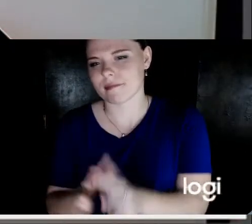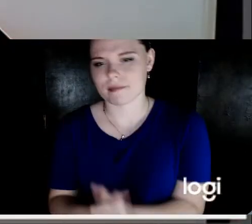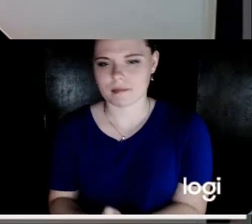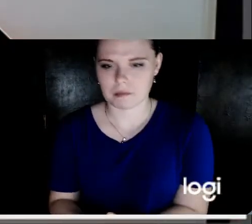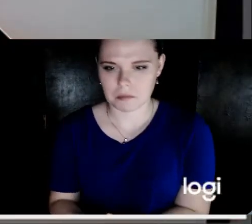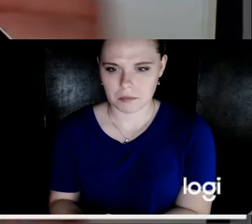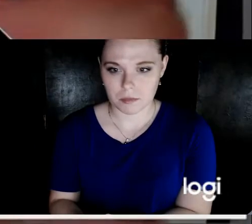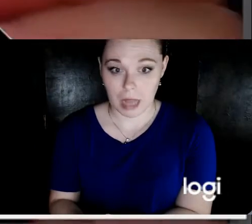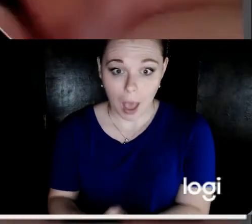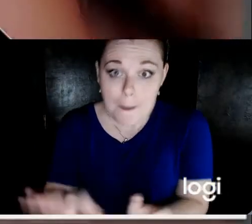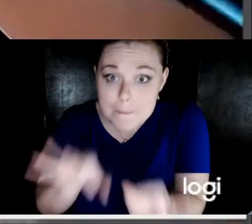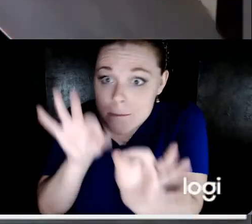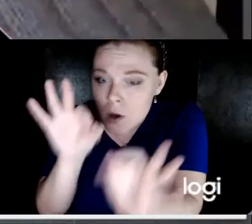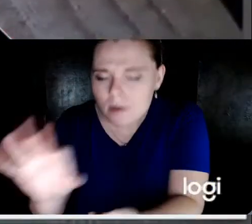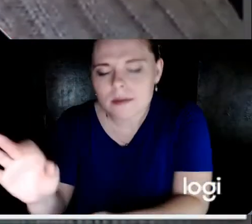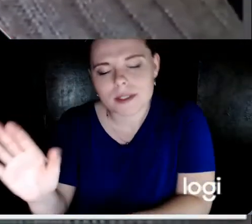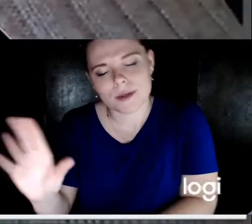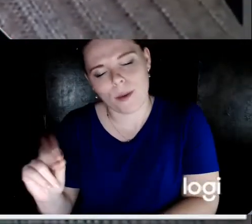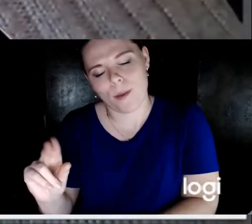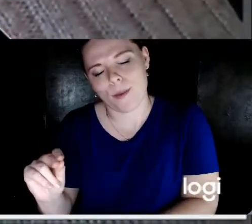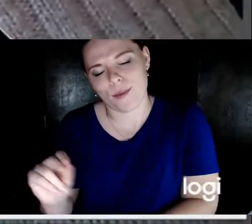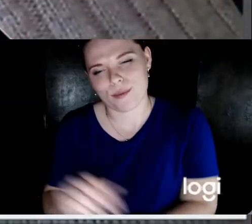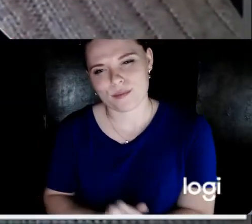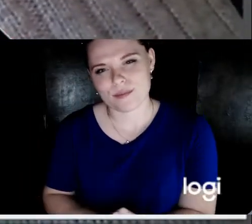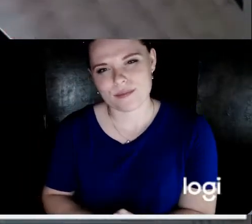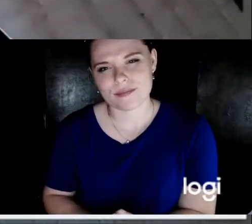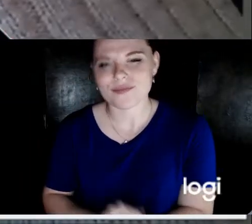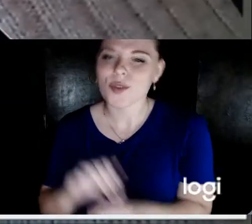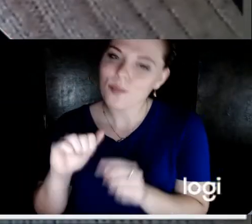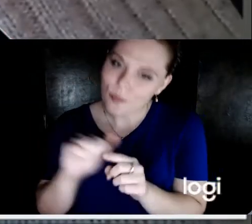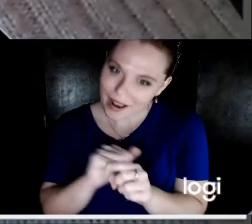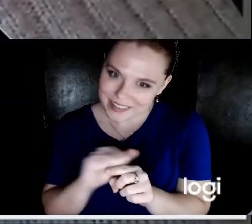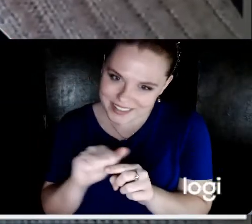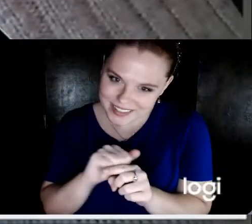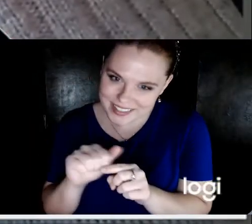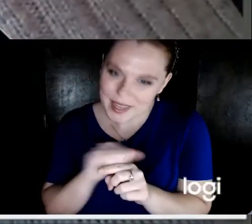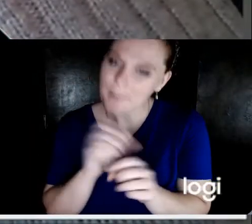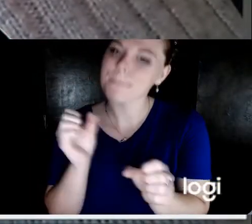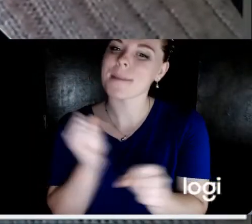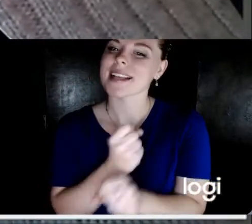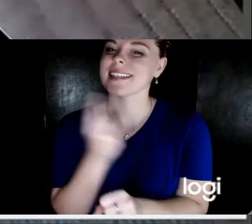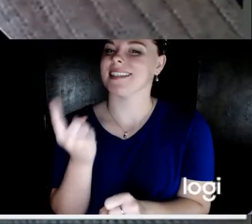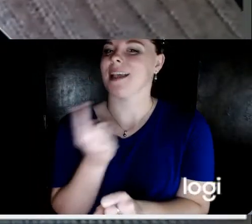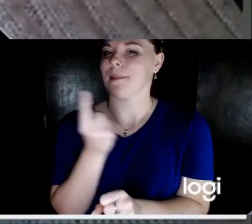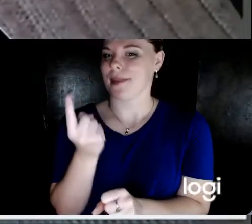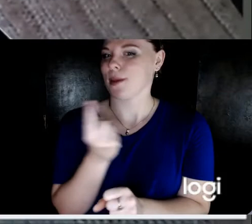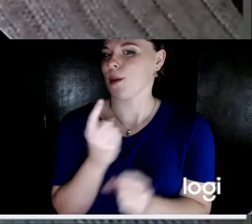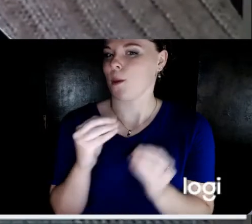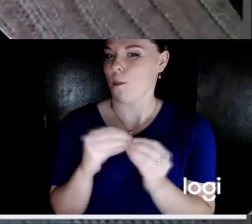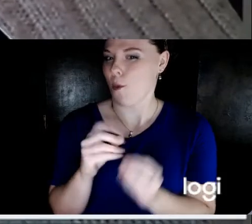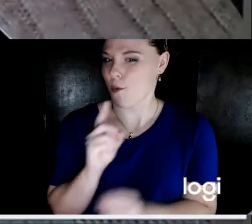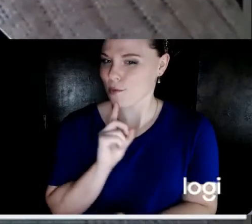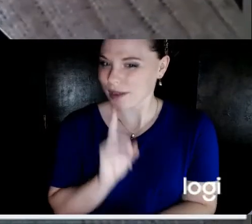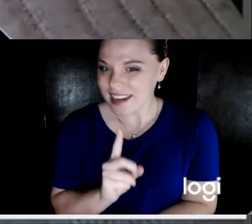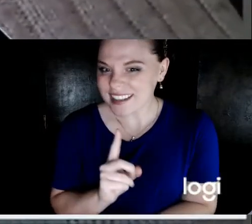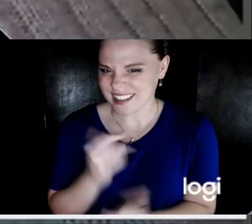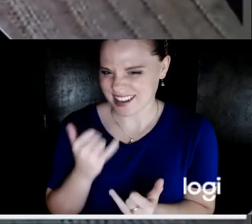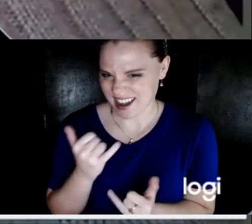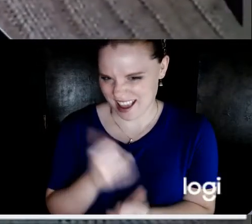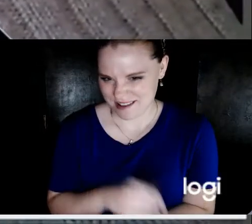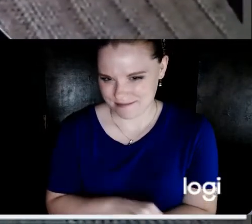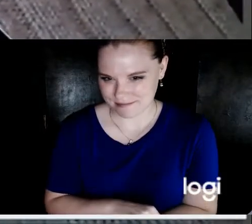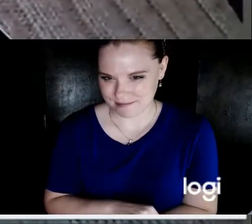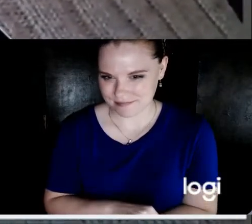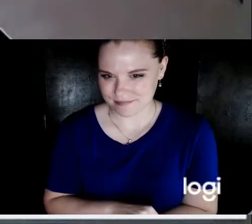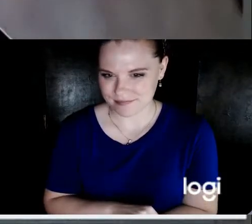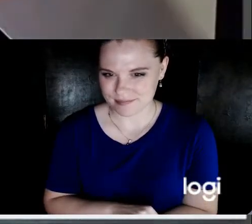Doesn't have to be perfect. We're just practicing making something a little bit more realistic today.